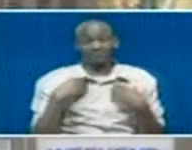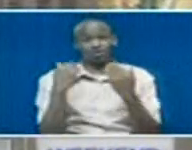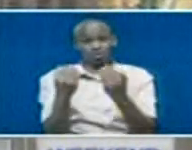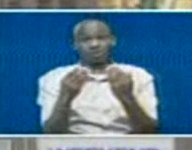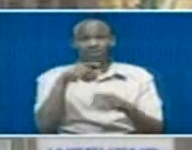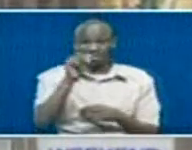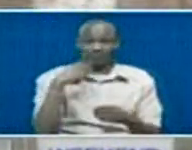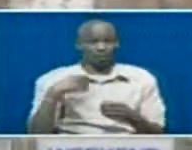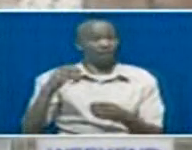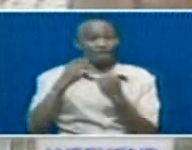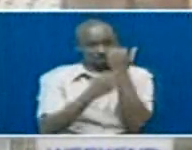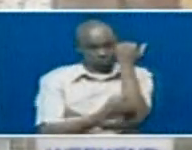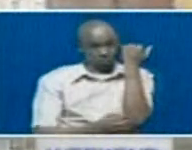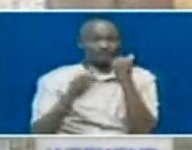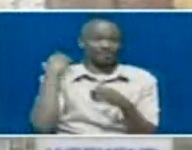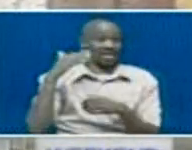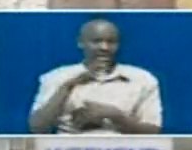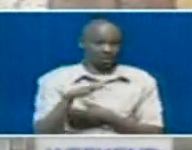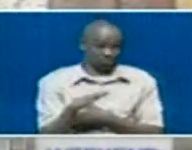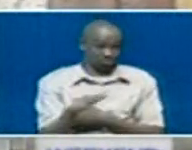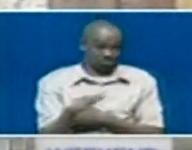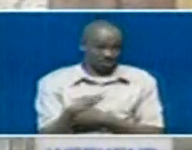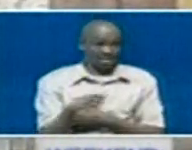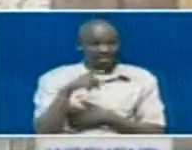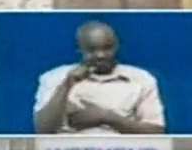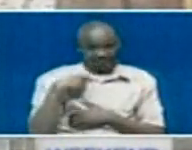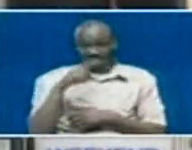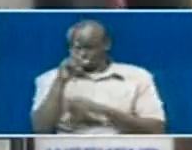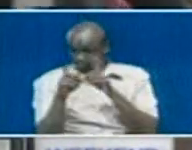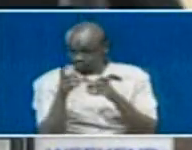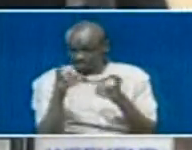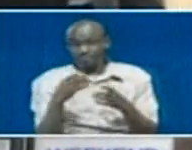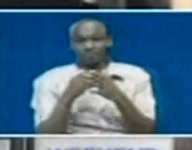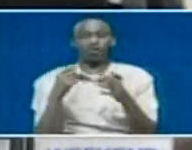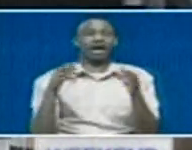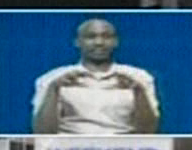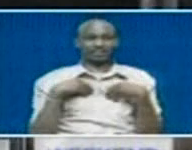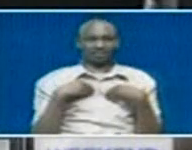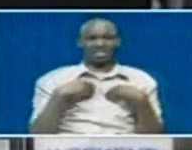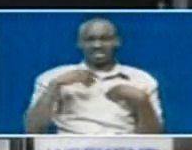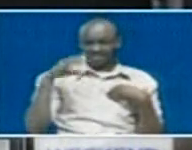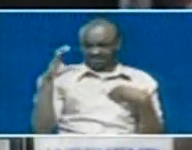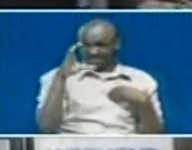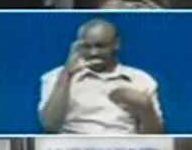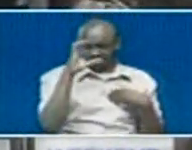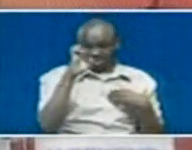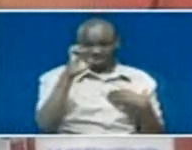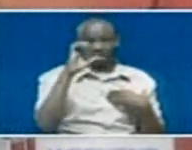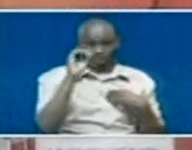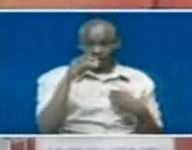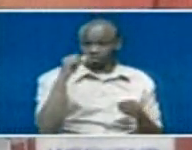poor backgrounds. They are first auditioned before they are absorbed. Lawrence Karani, the school CEO, set his sights on